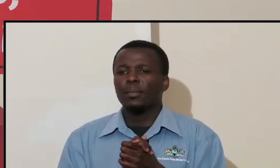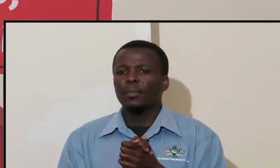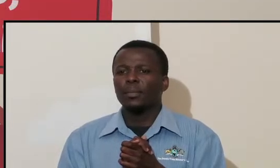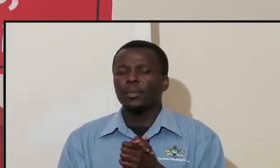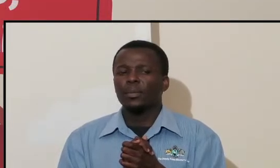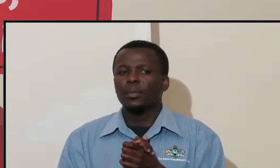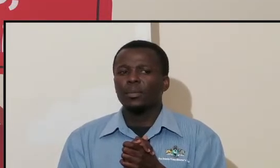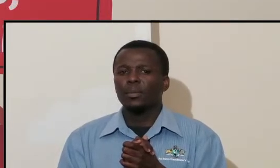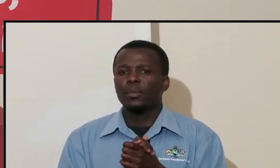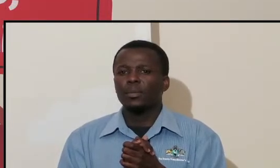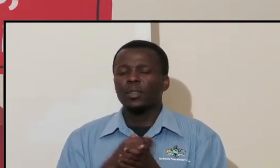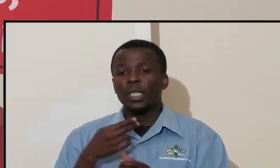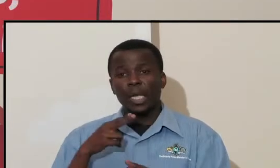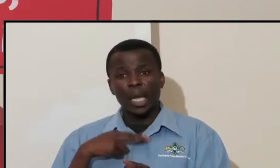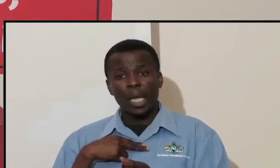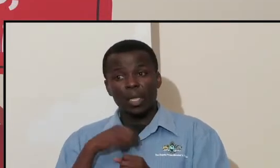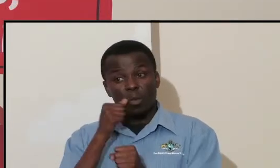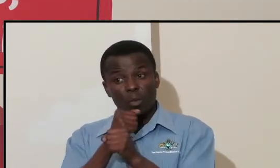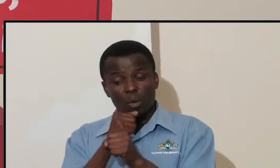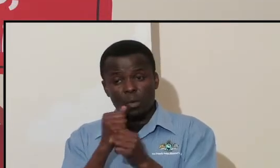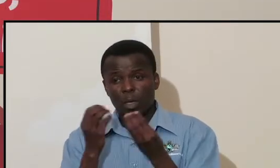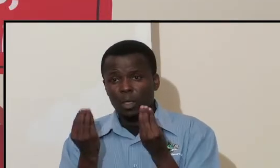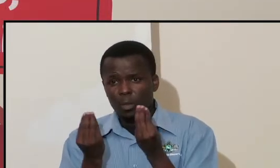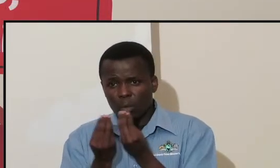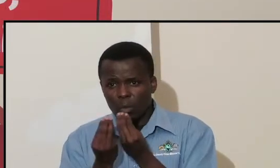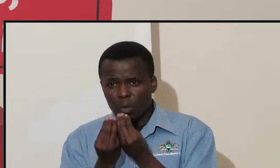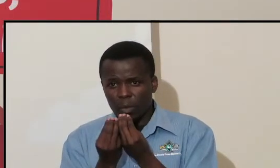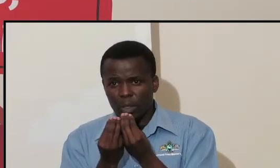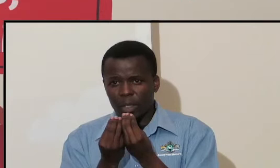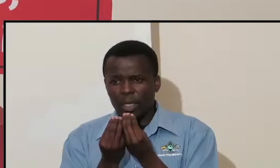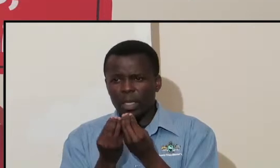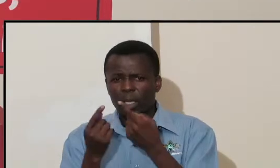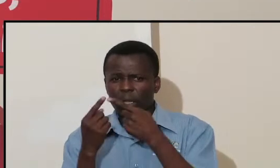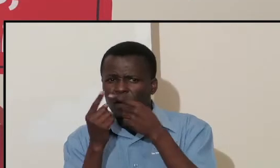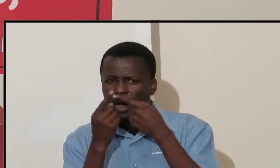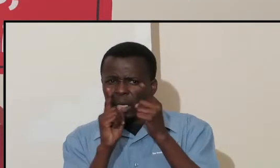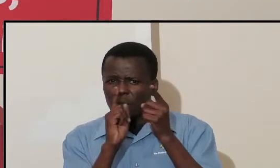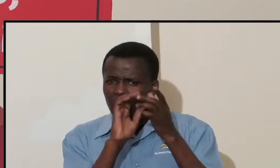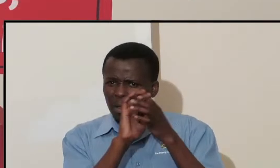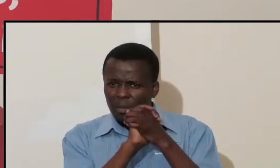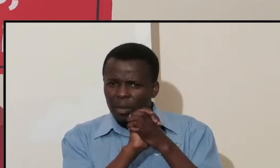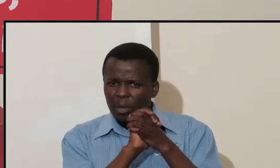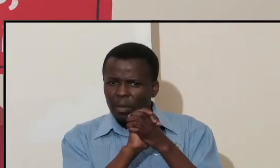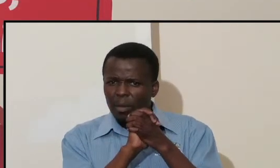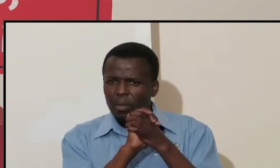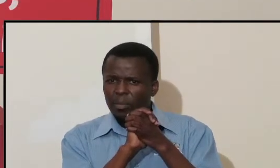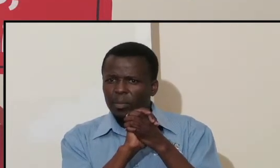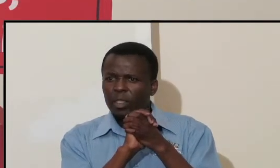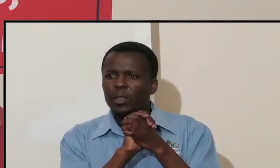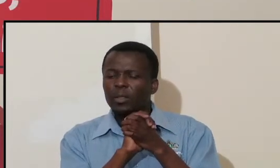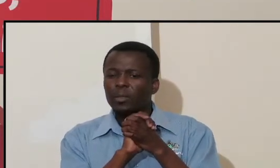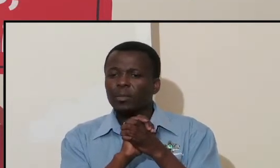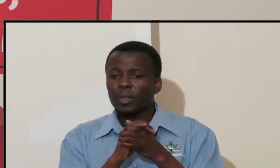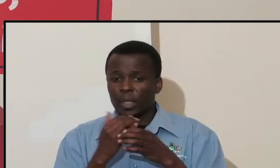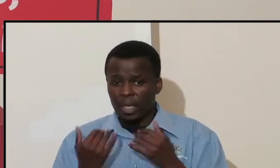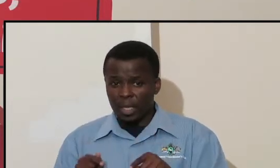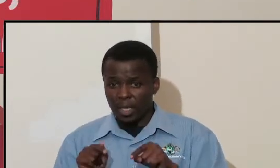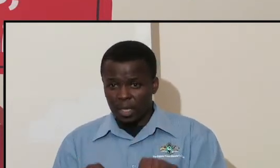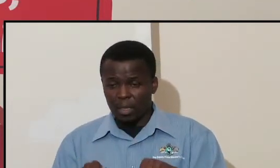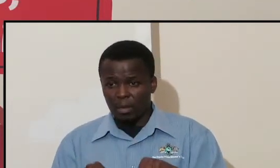We have worked with stakeholders. Today, we are looking